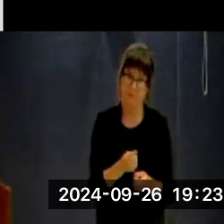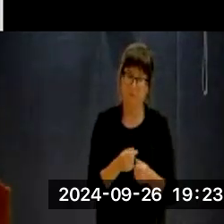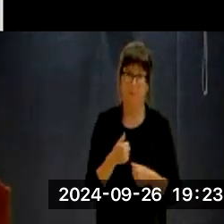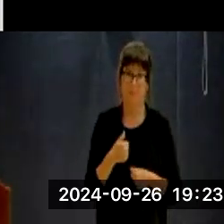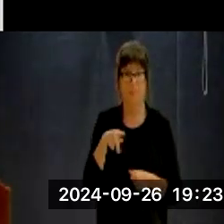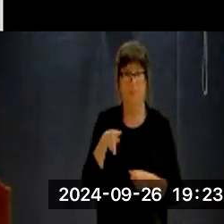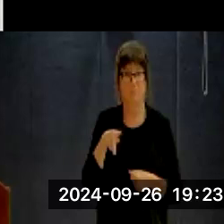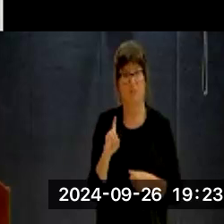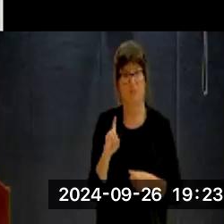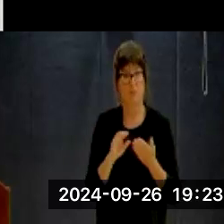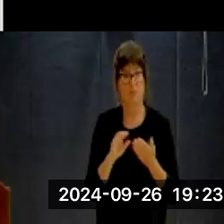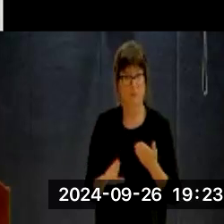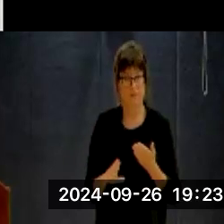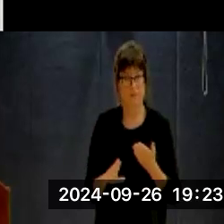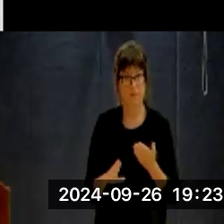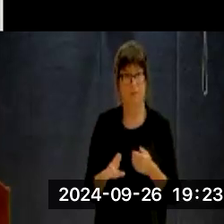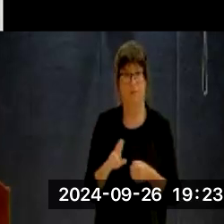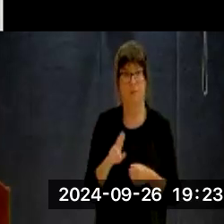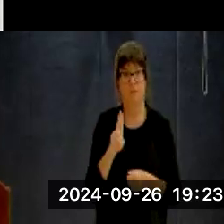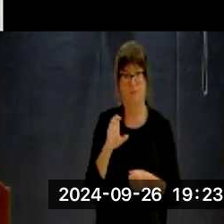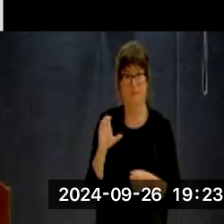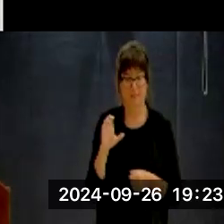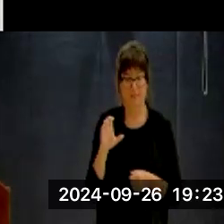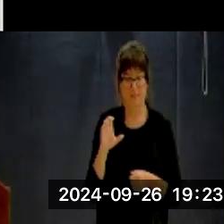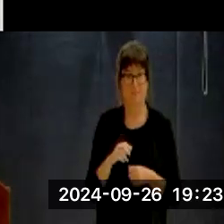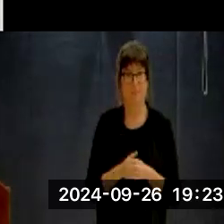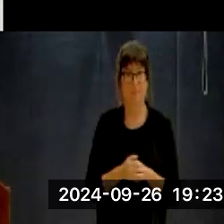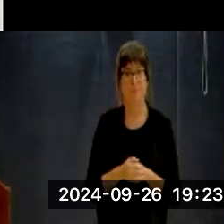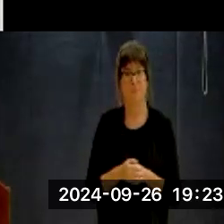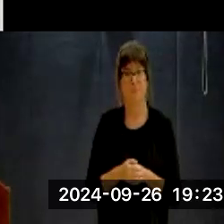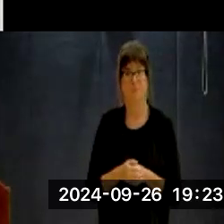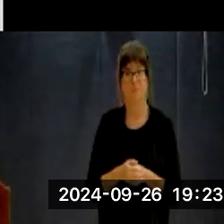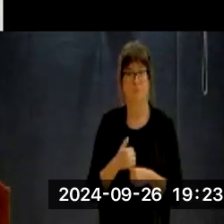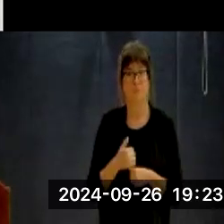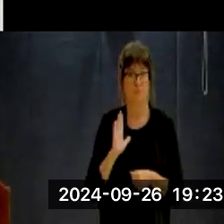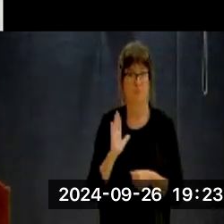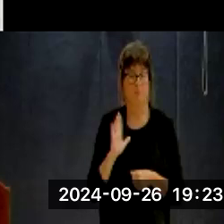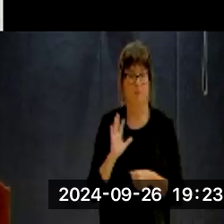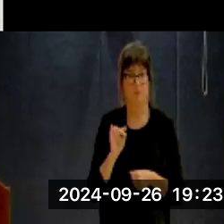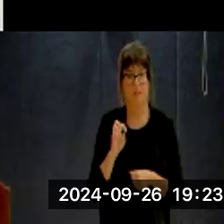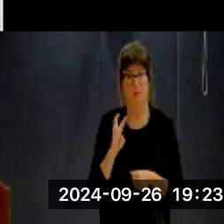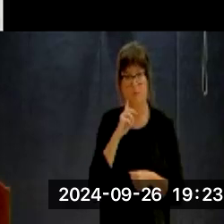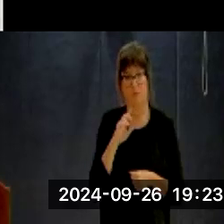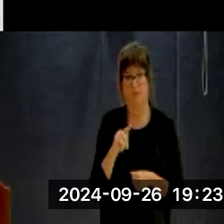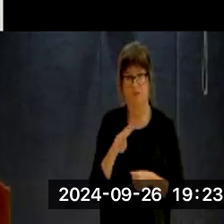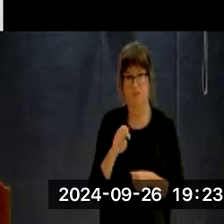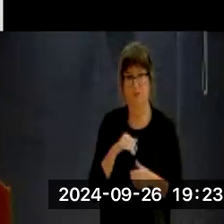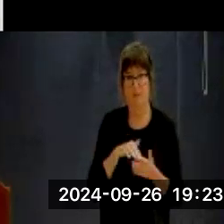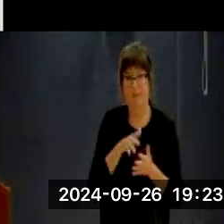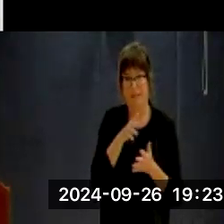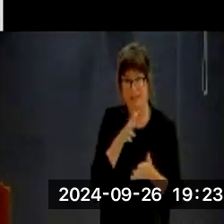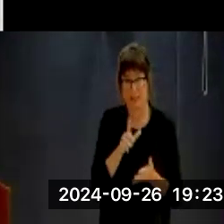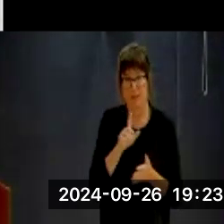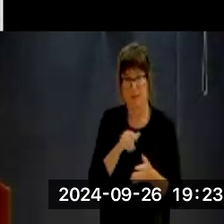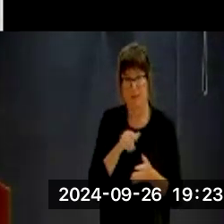PhD student at the UCs, and I'm a former fellow for the Initiative to Study Hate, where I focus